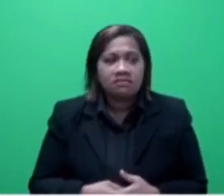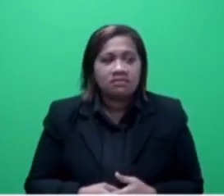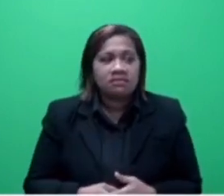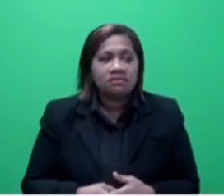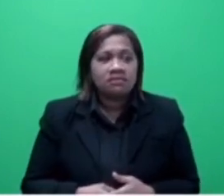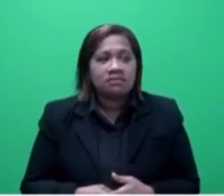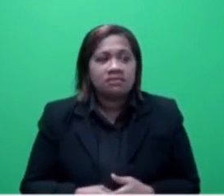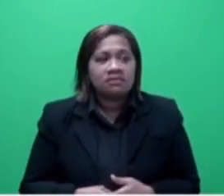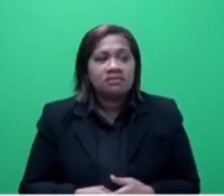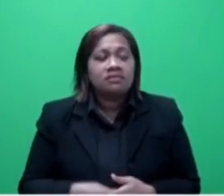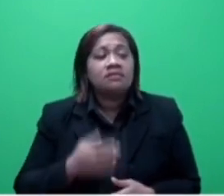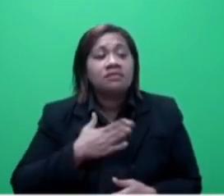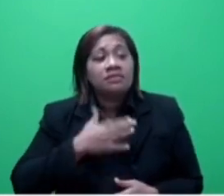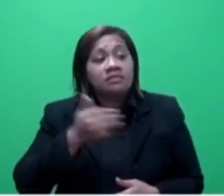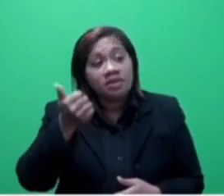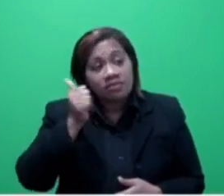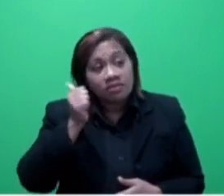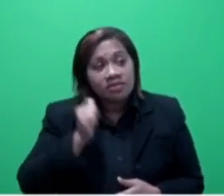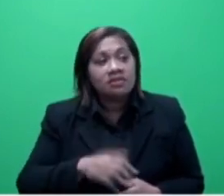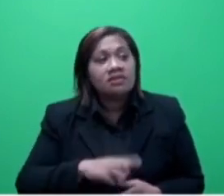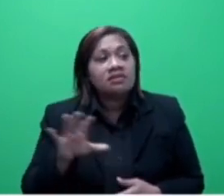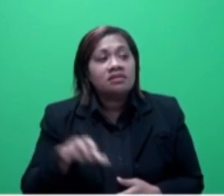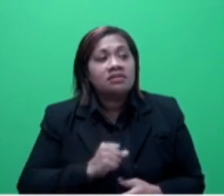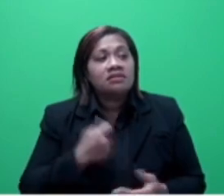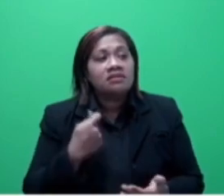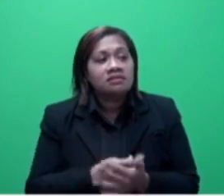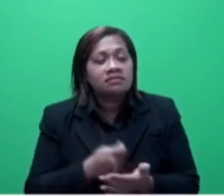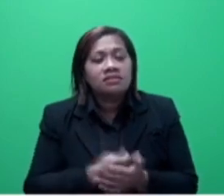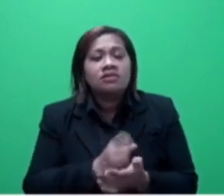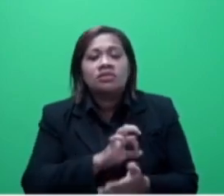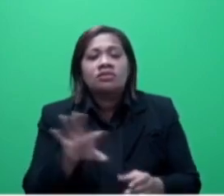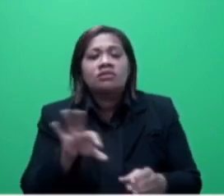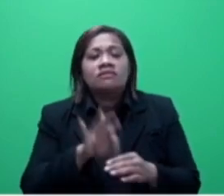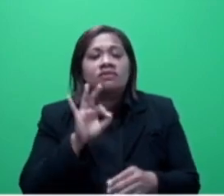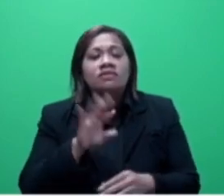apologies. He said, take the money and don't vote for them.